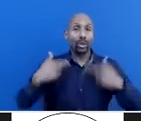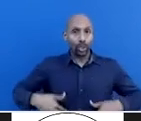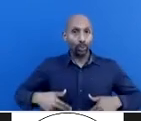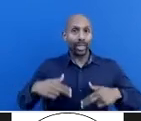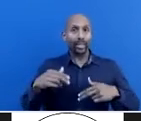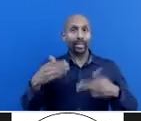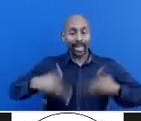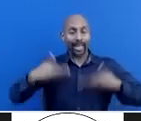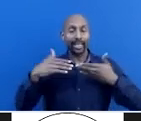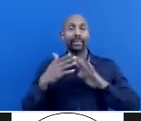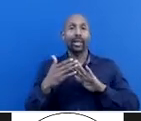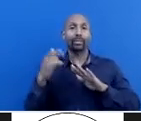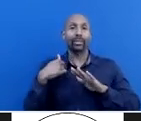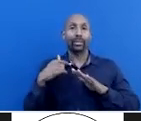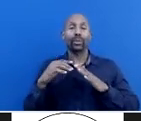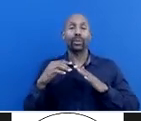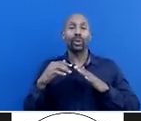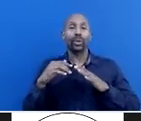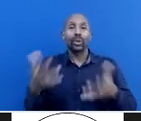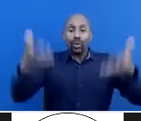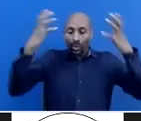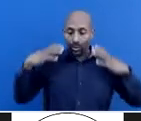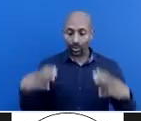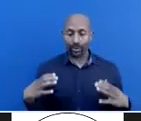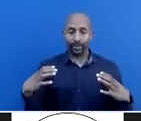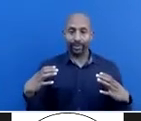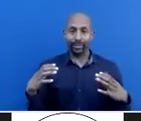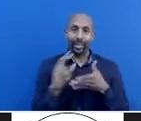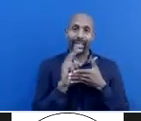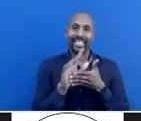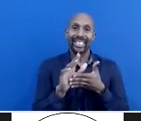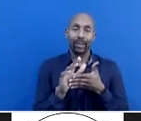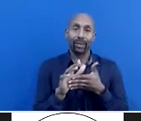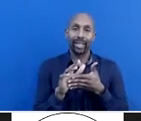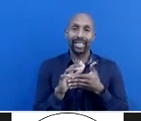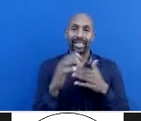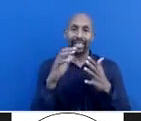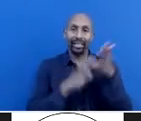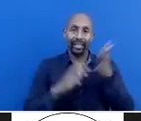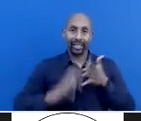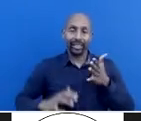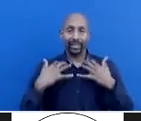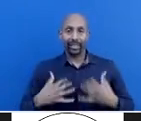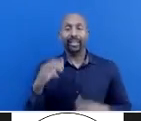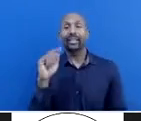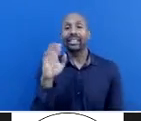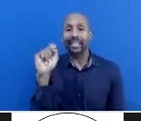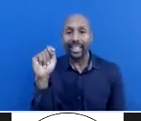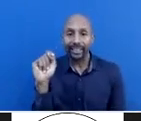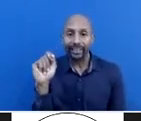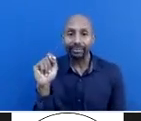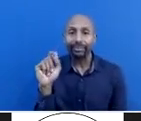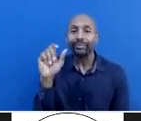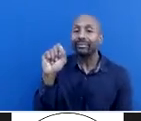Obechi works on how African art objects always served ritual and spiritual purposes. So we're